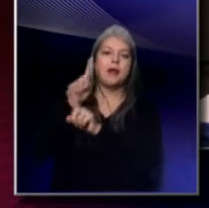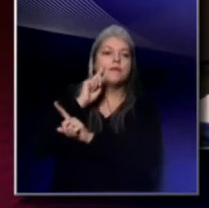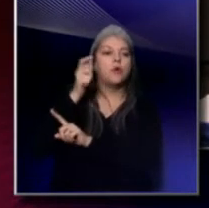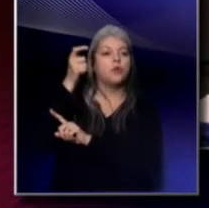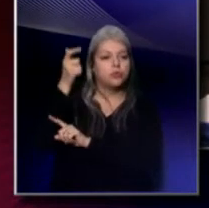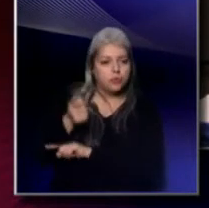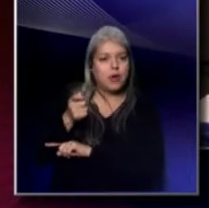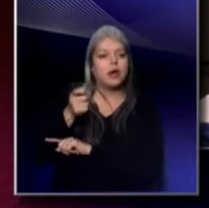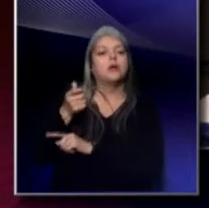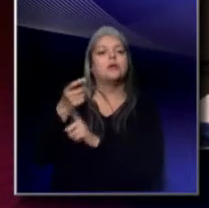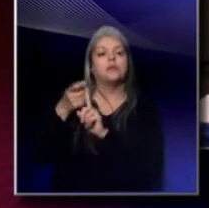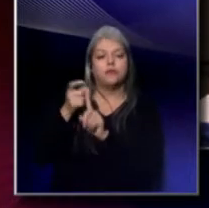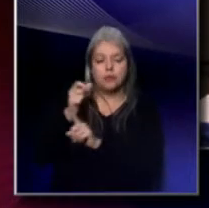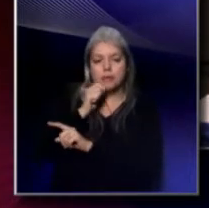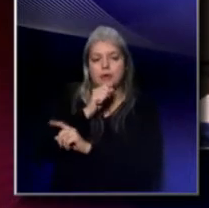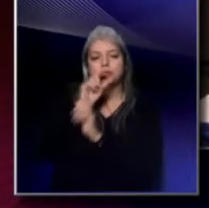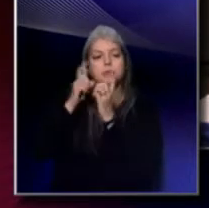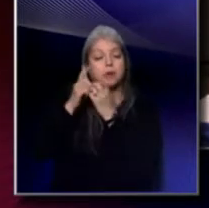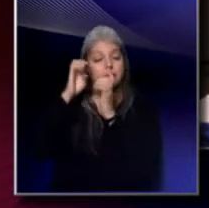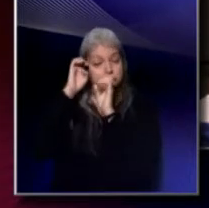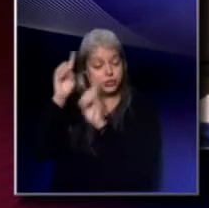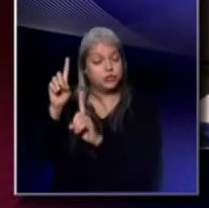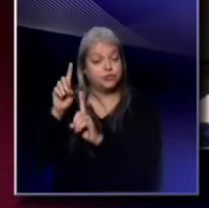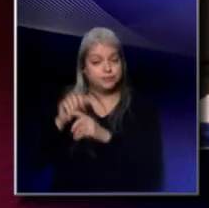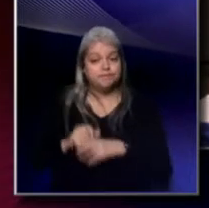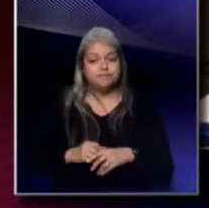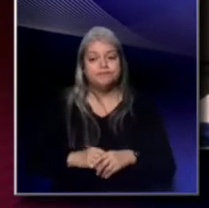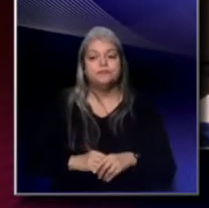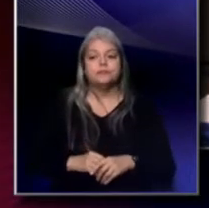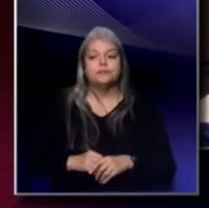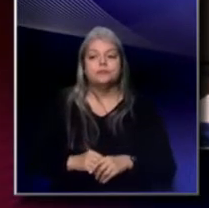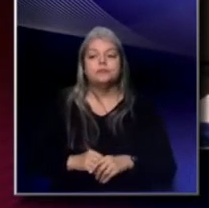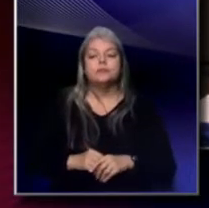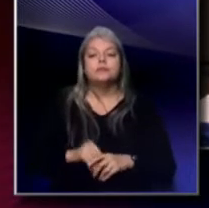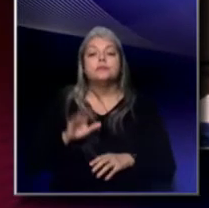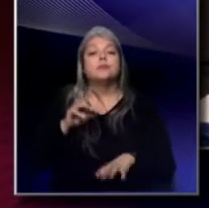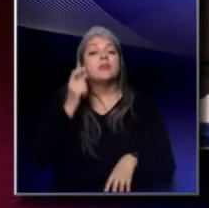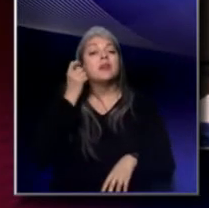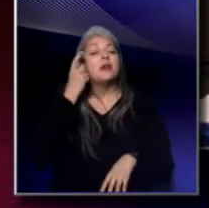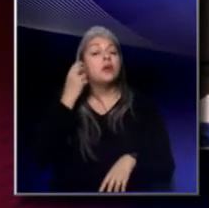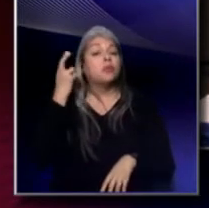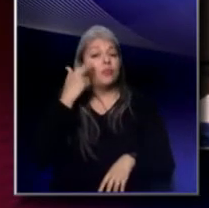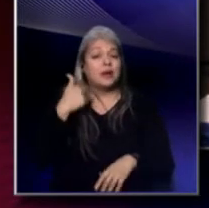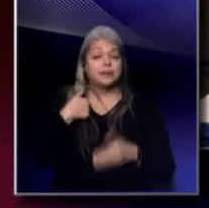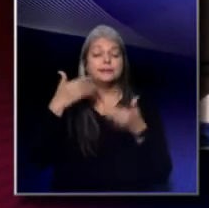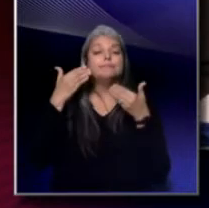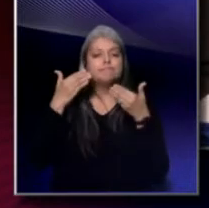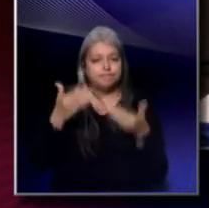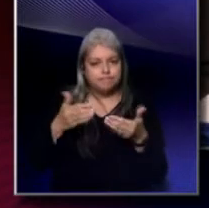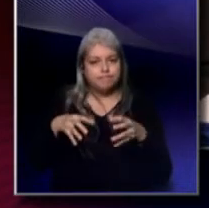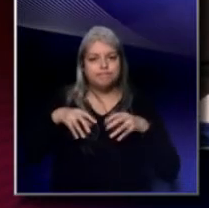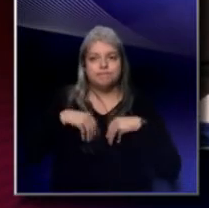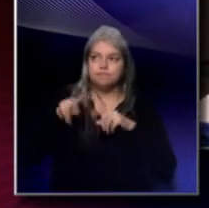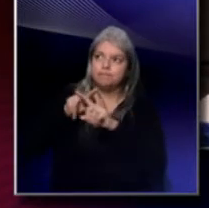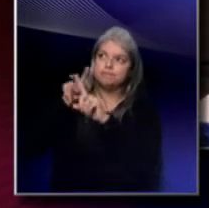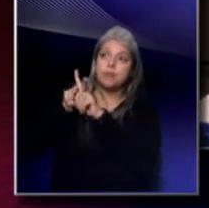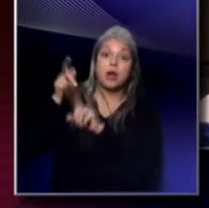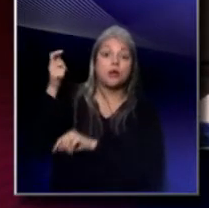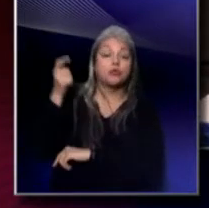meant from the Arizona Department of Education. And the reason that we are applying for that grant